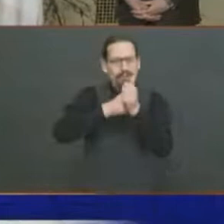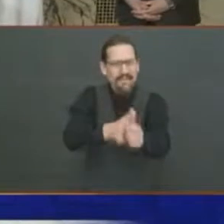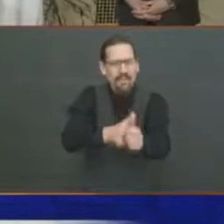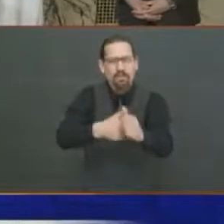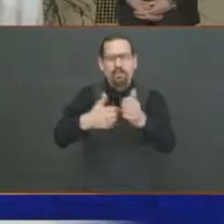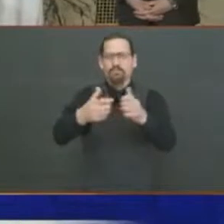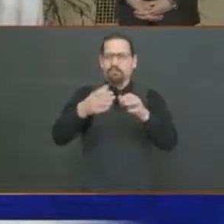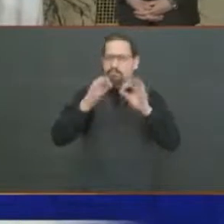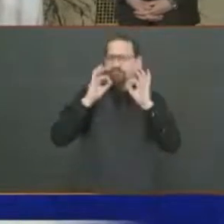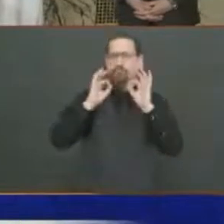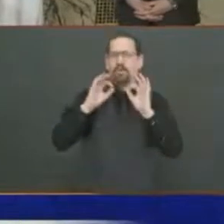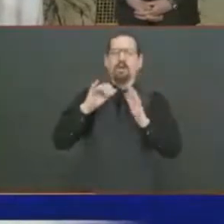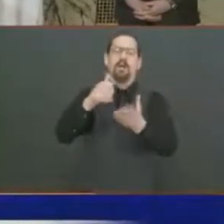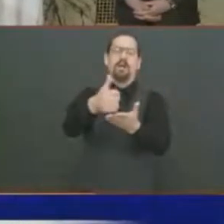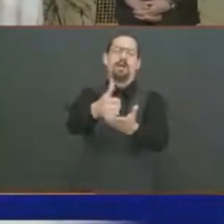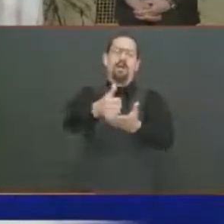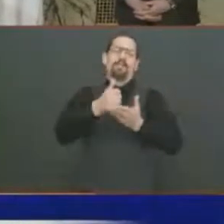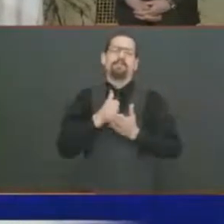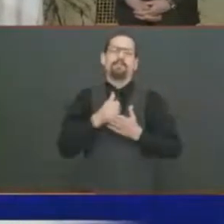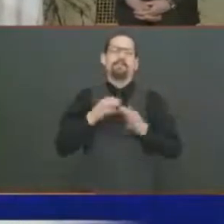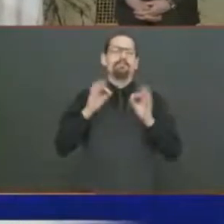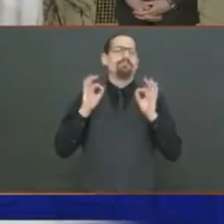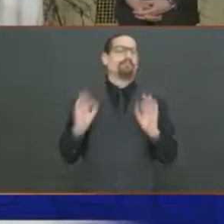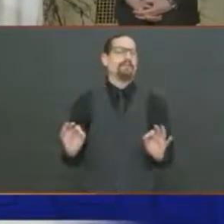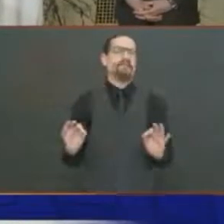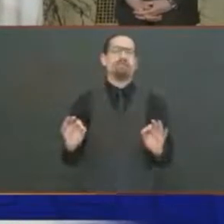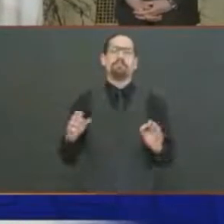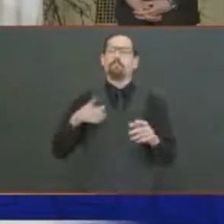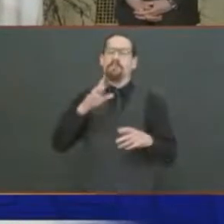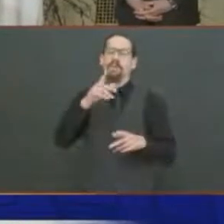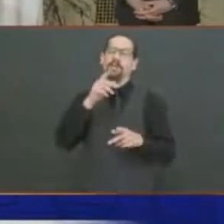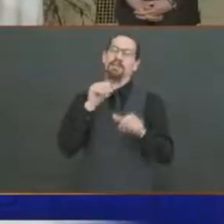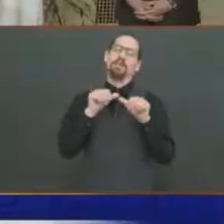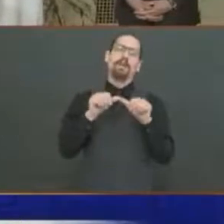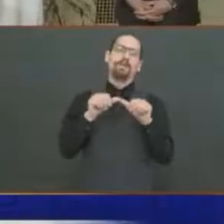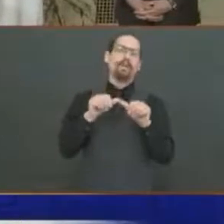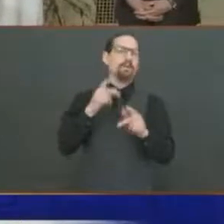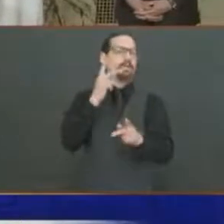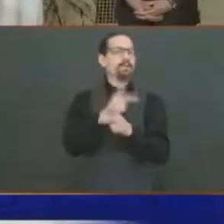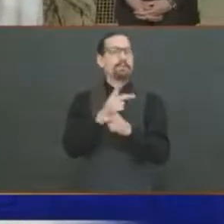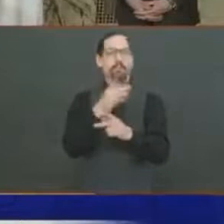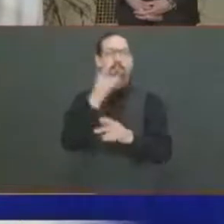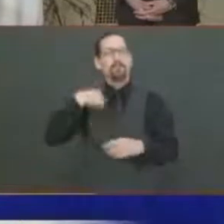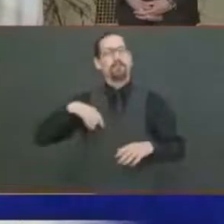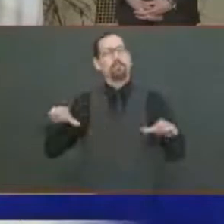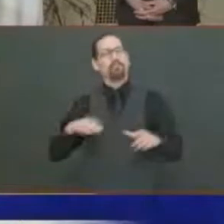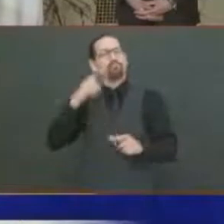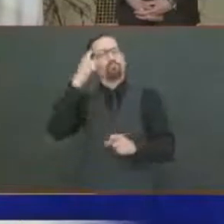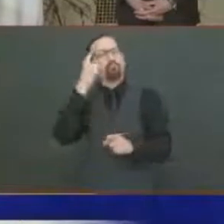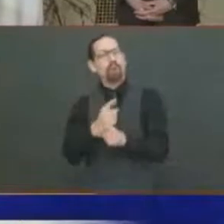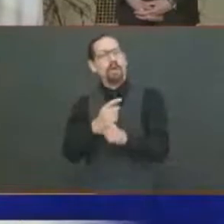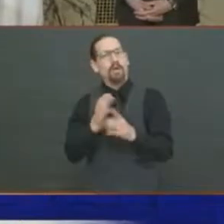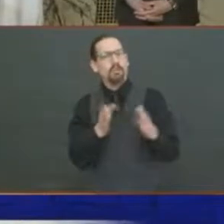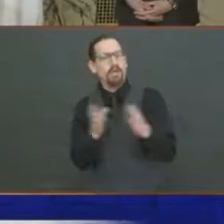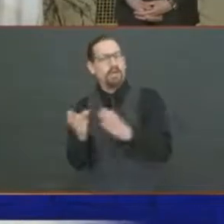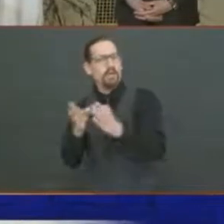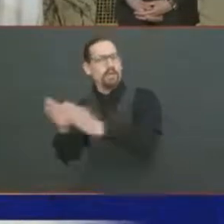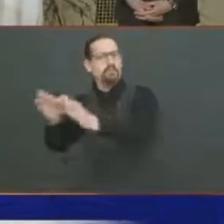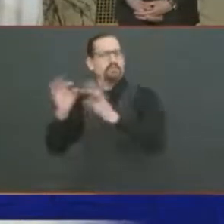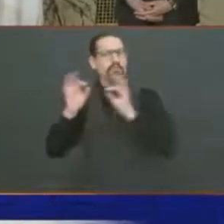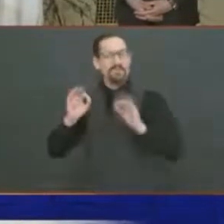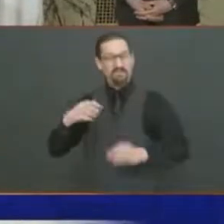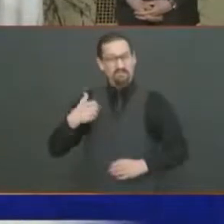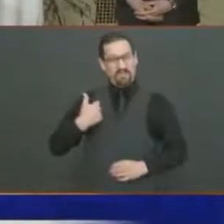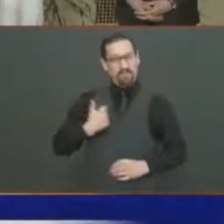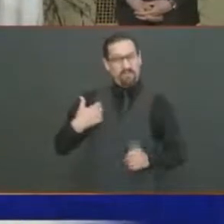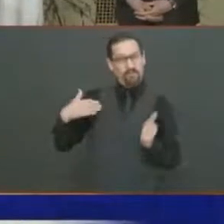us to continue in the path that we're going. As the Director of Health and as a physician and an adult and